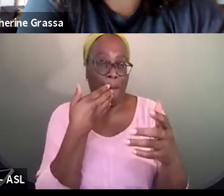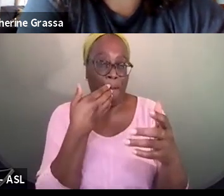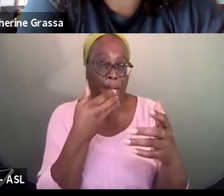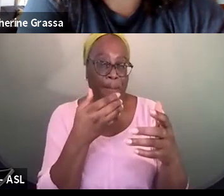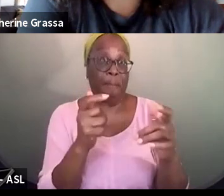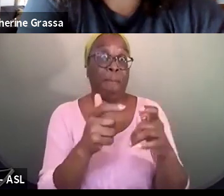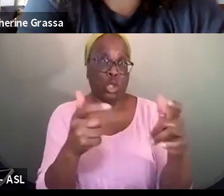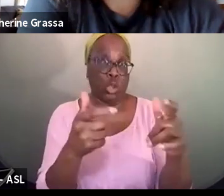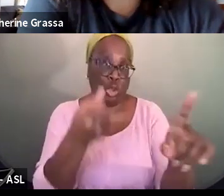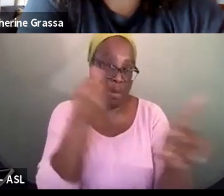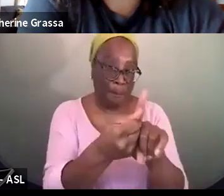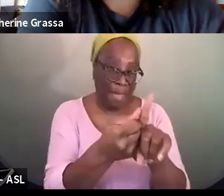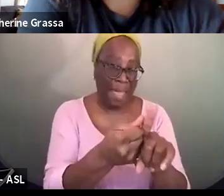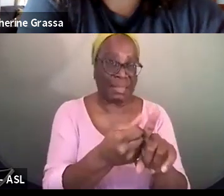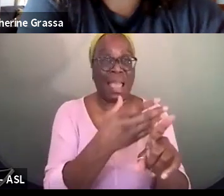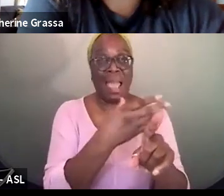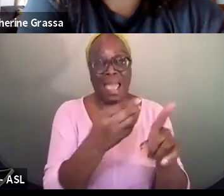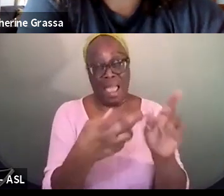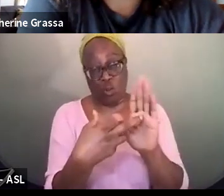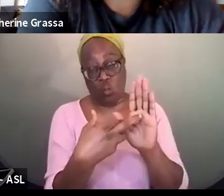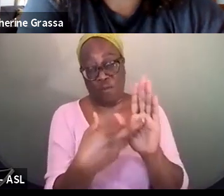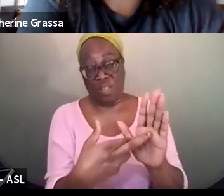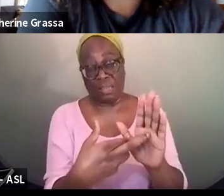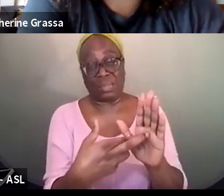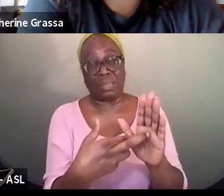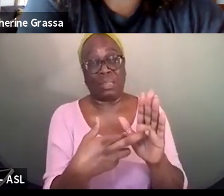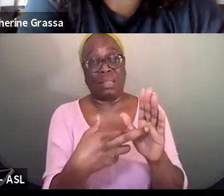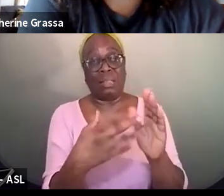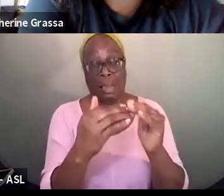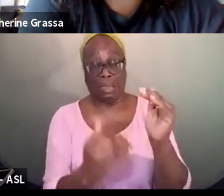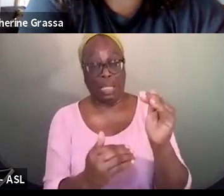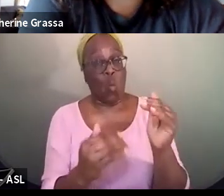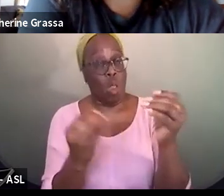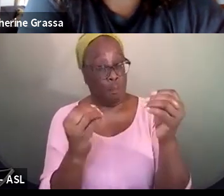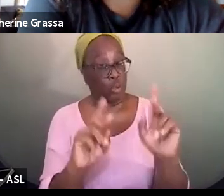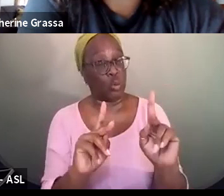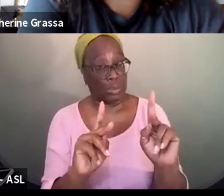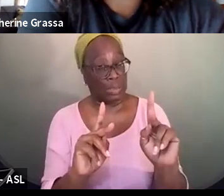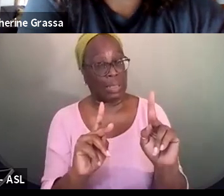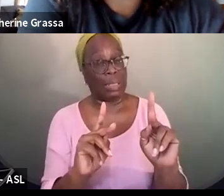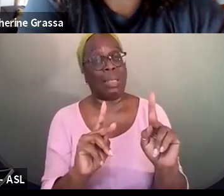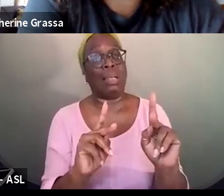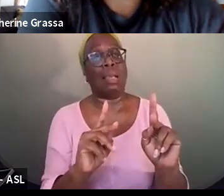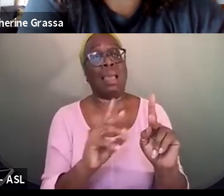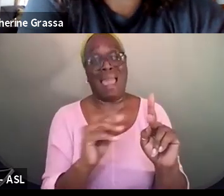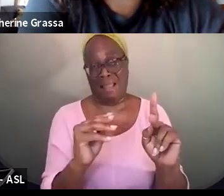reflect unequal opportunities like test preparation and stereotype threat. Tests cement